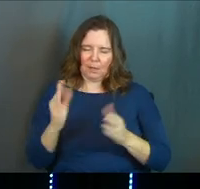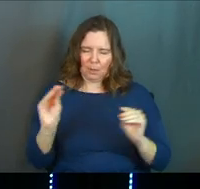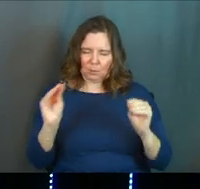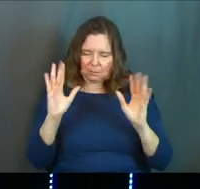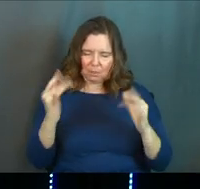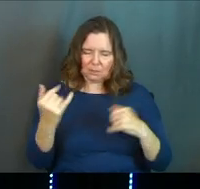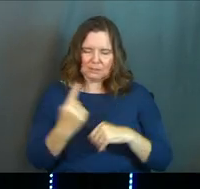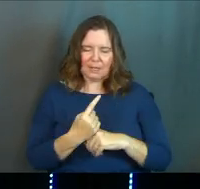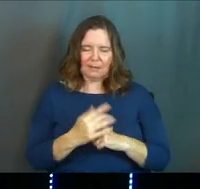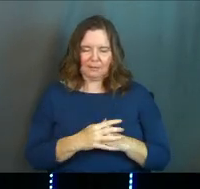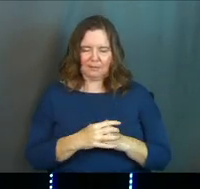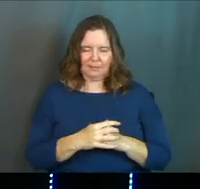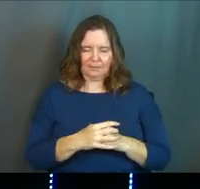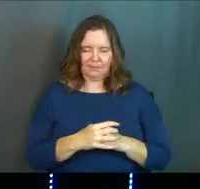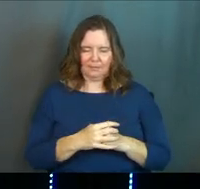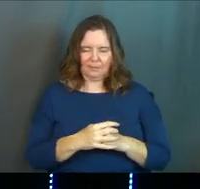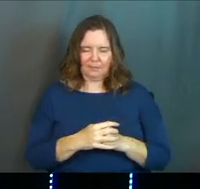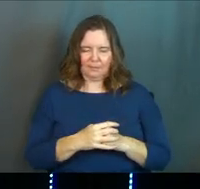those miracles today.